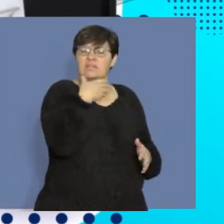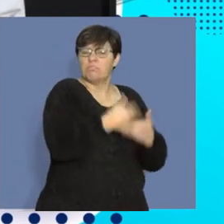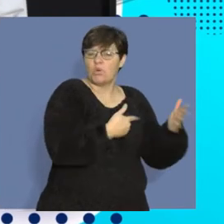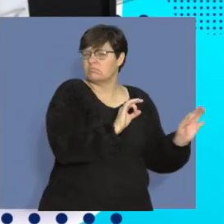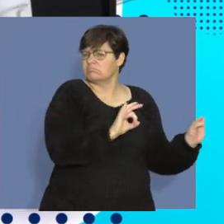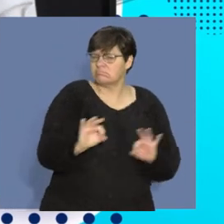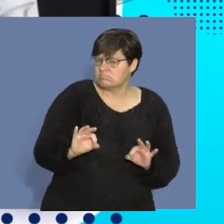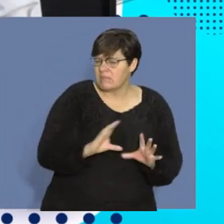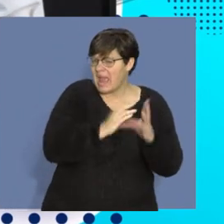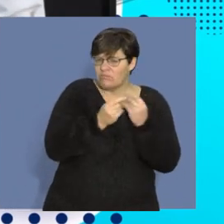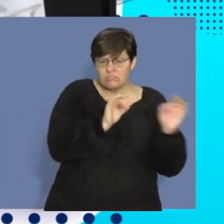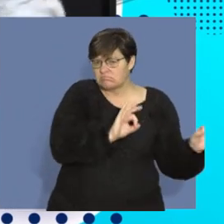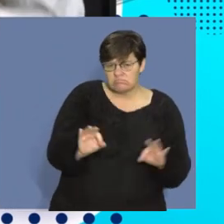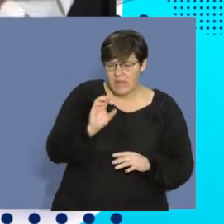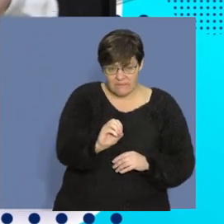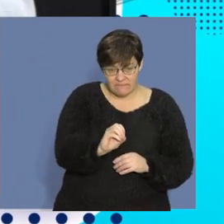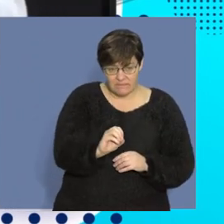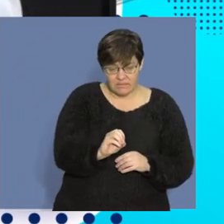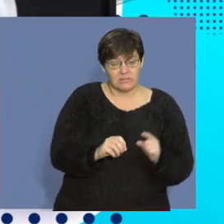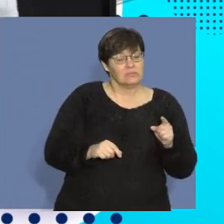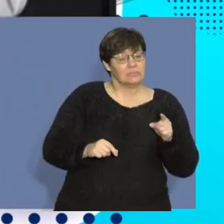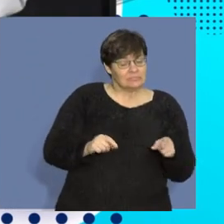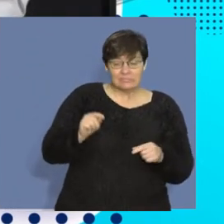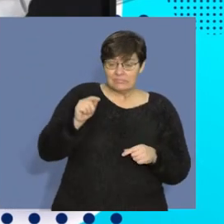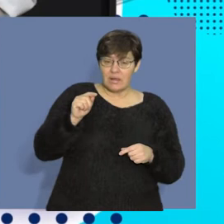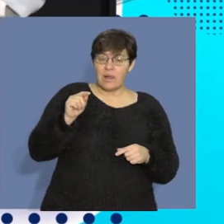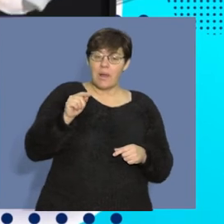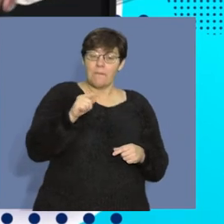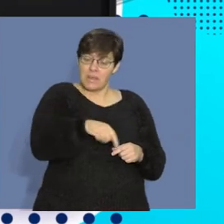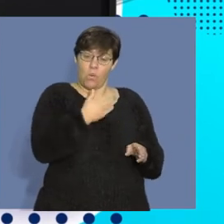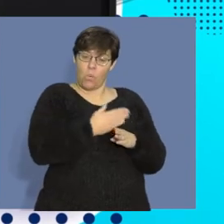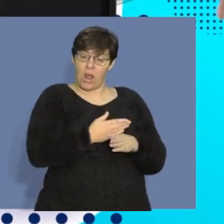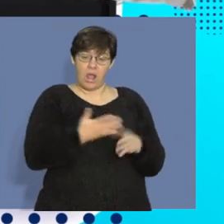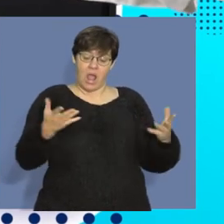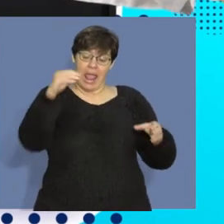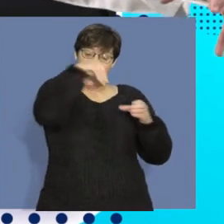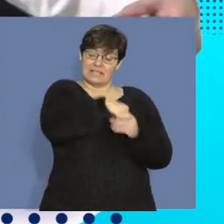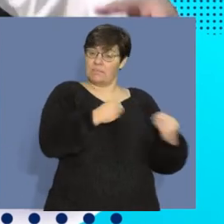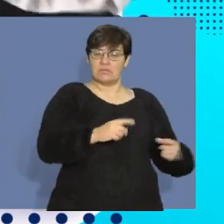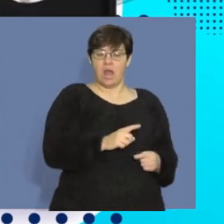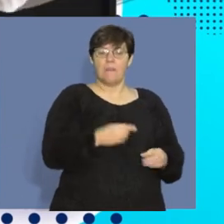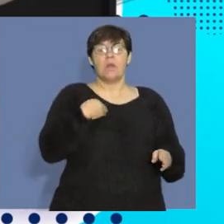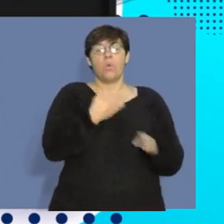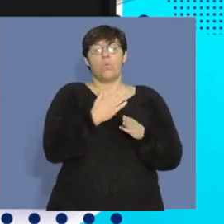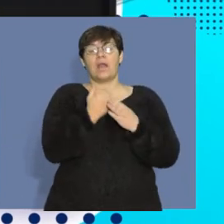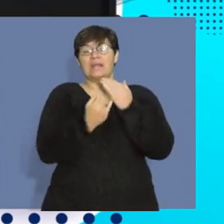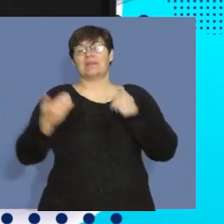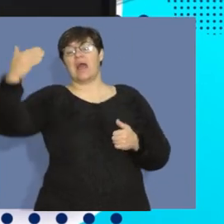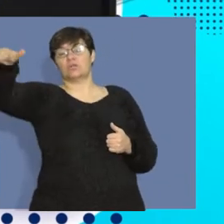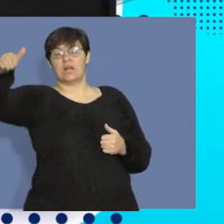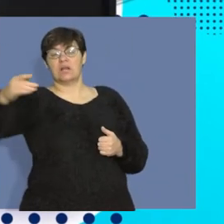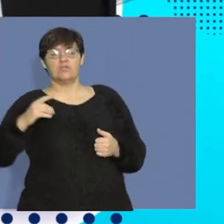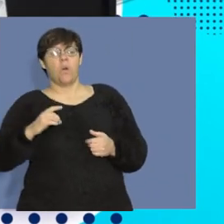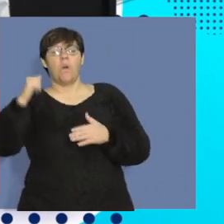VAT processes are in order. That person would obviously work outside the business, come in and do